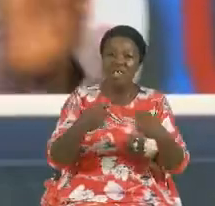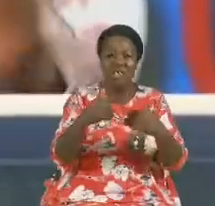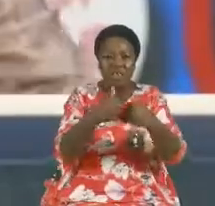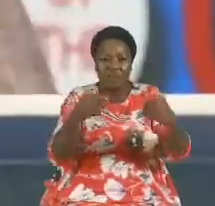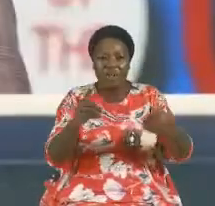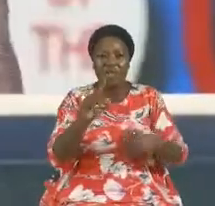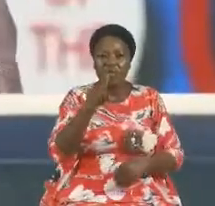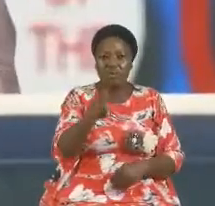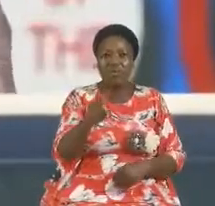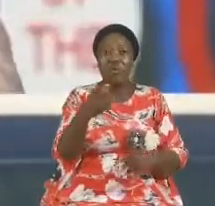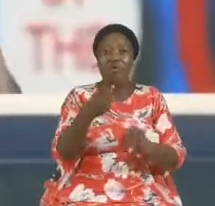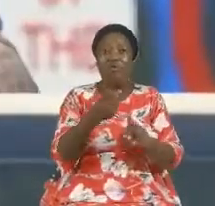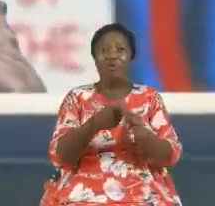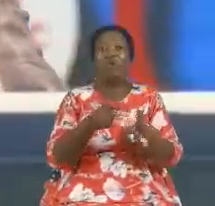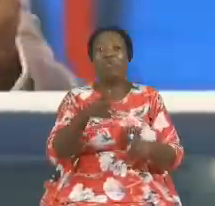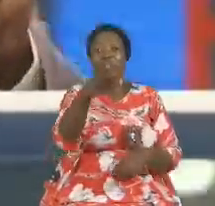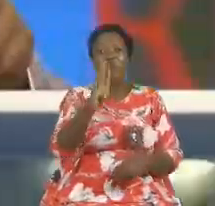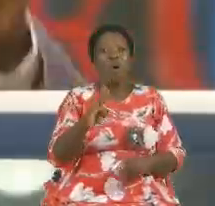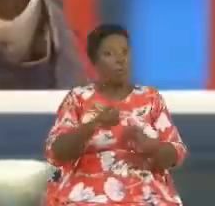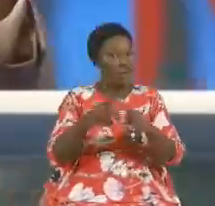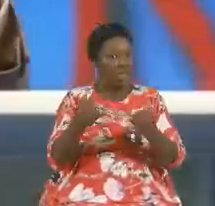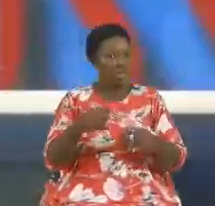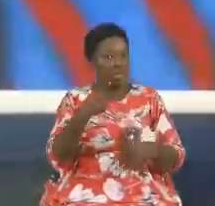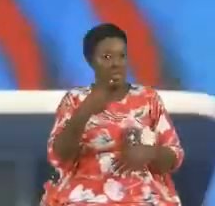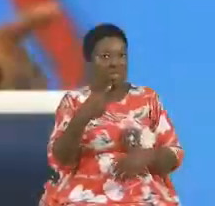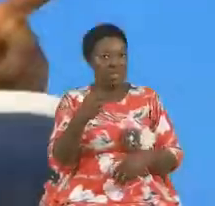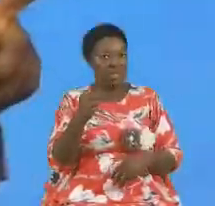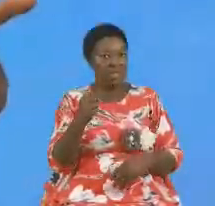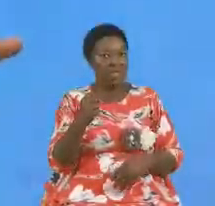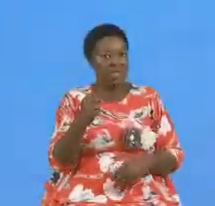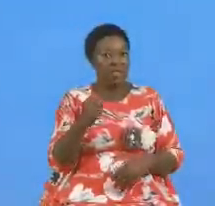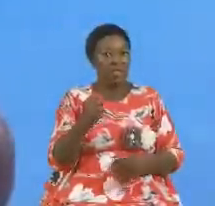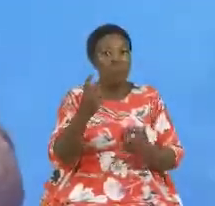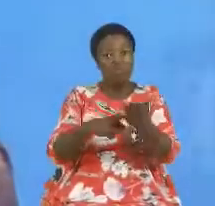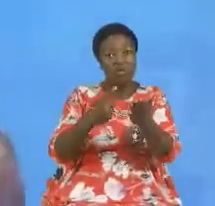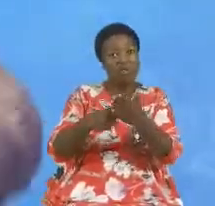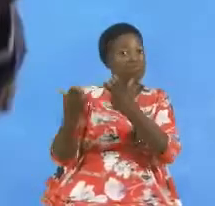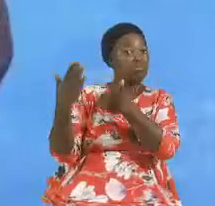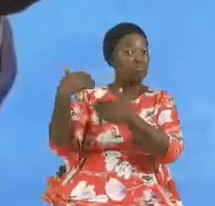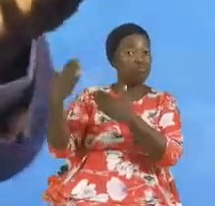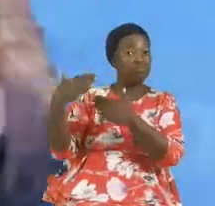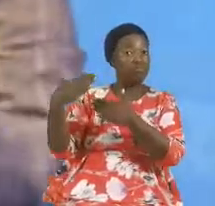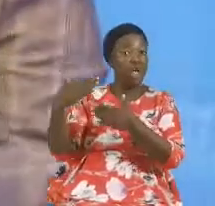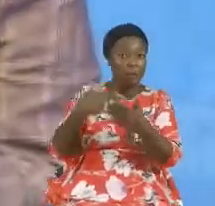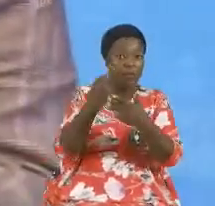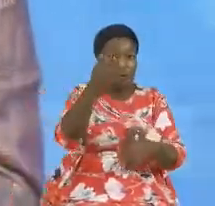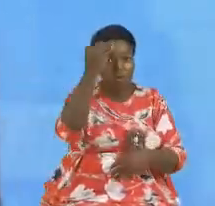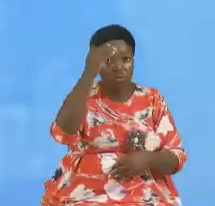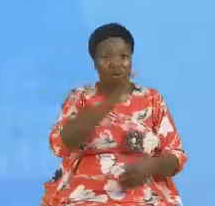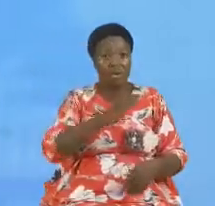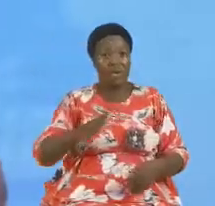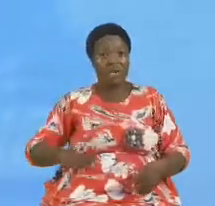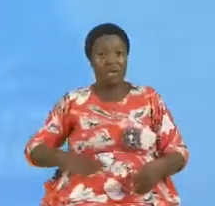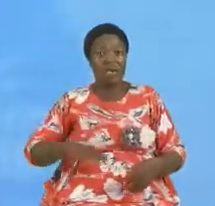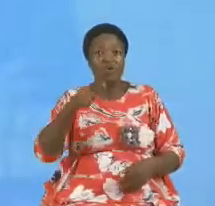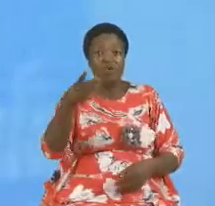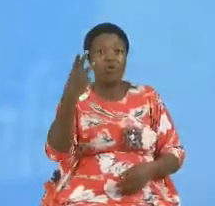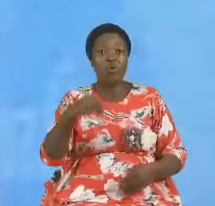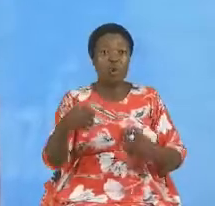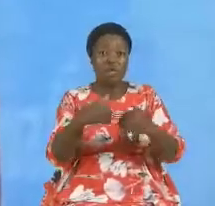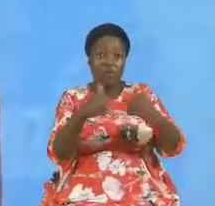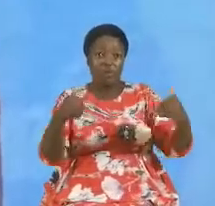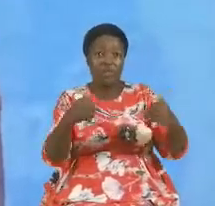between you and your Maker. Your sin separated you from God. But now he says, sometime